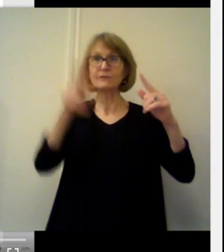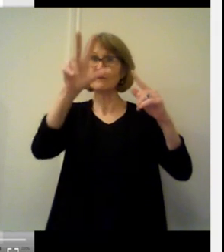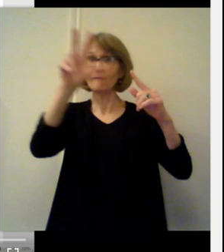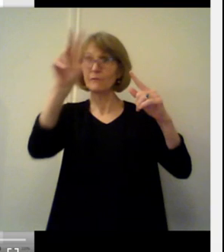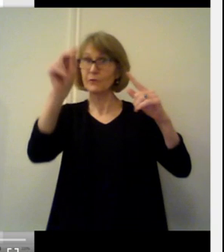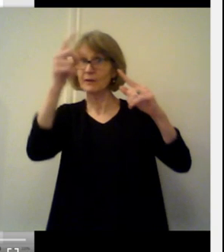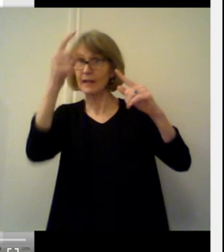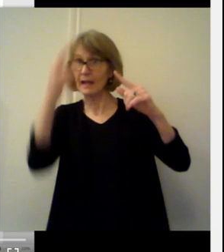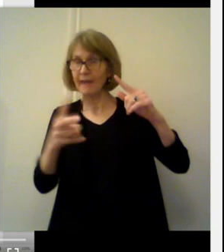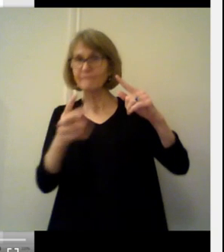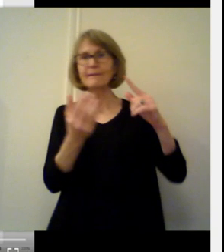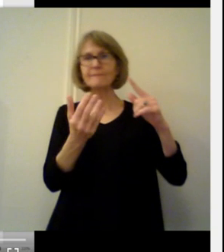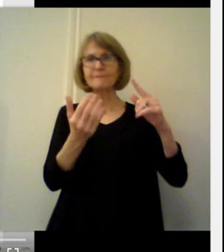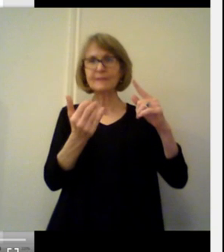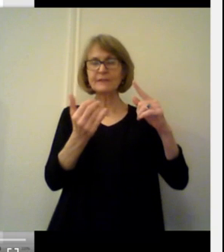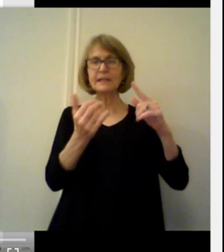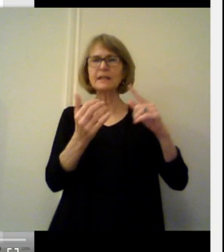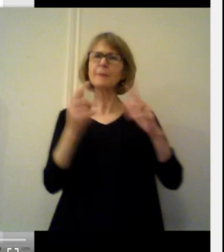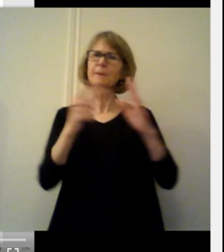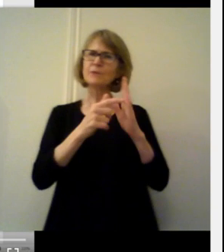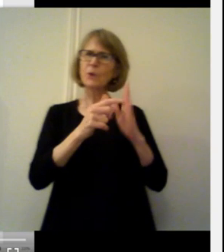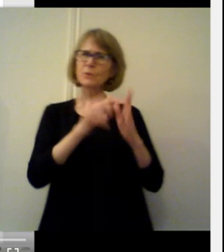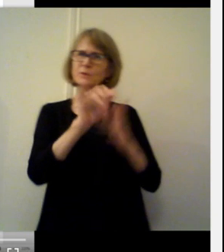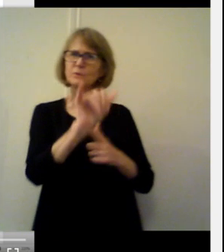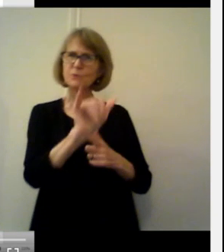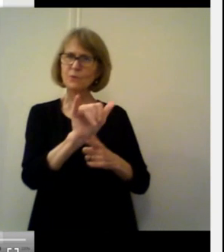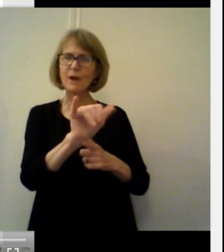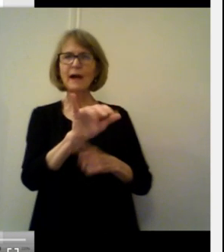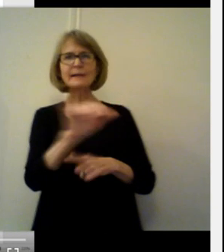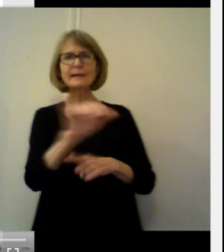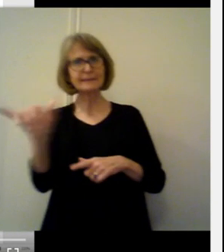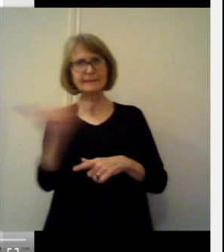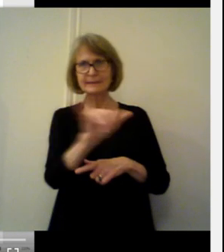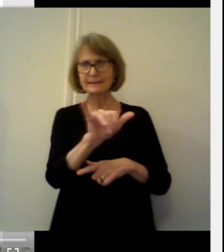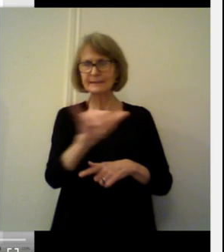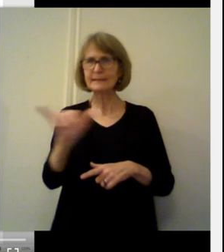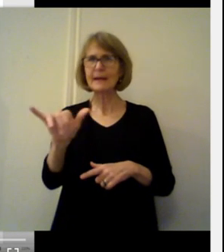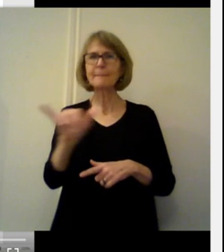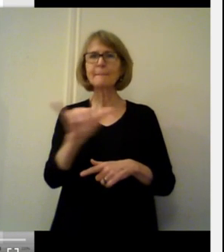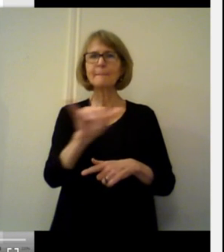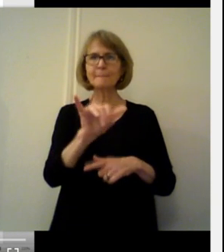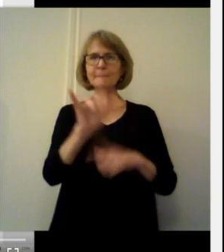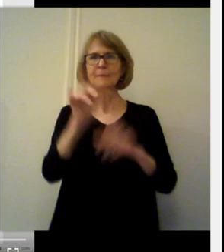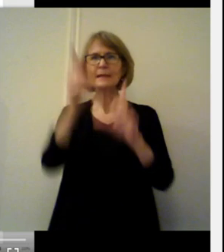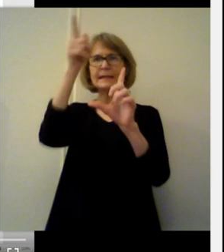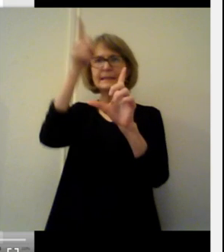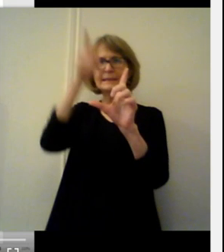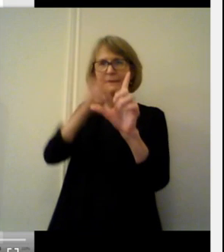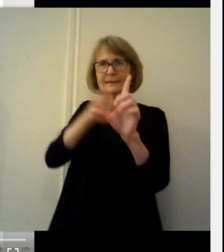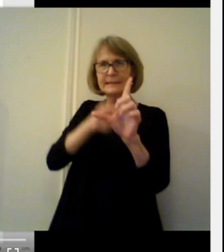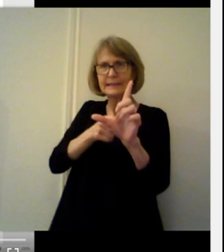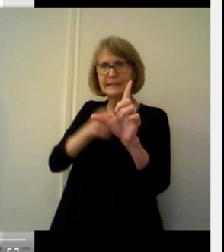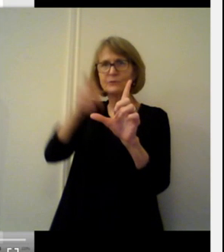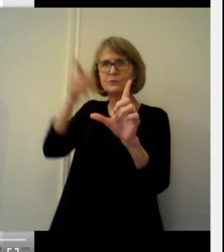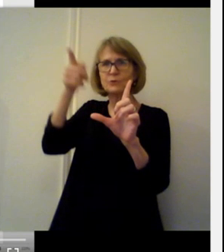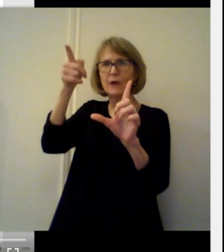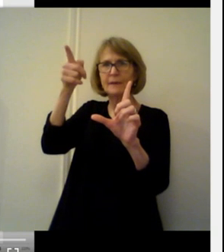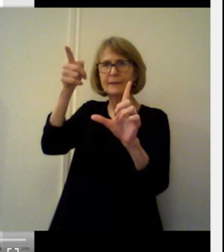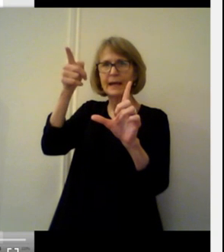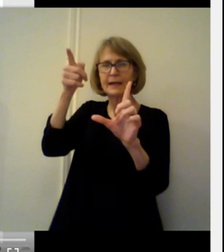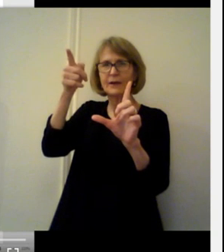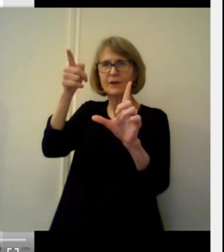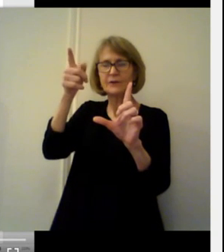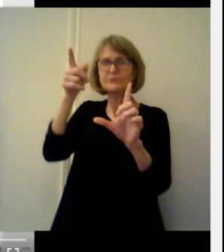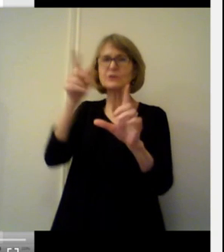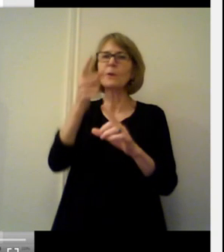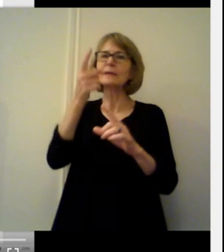that y is also an inscribed angle, so it is also half of the intercepted arc,